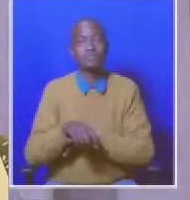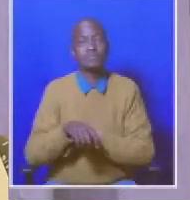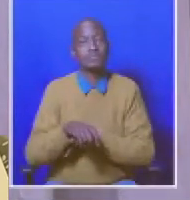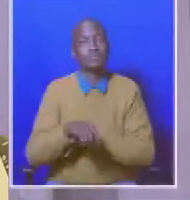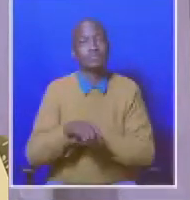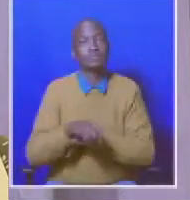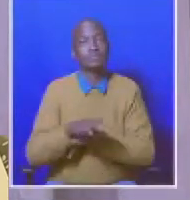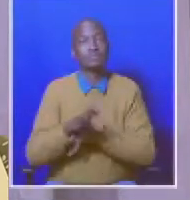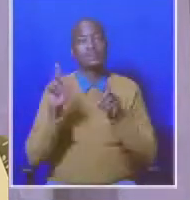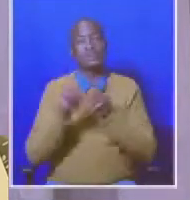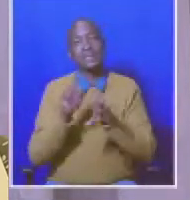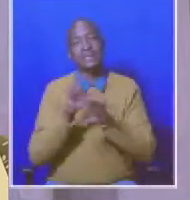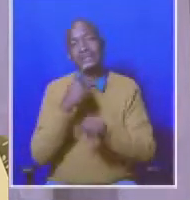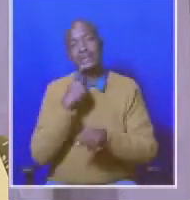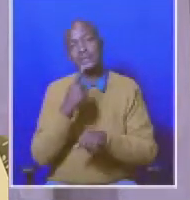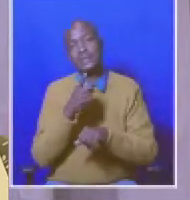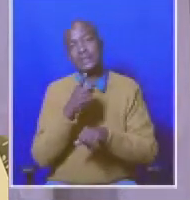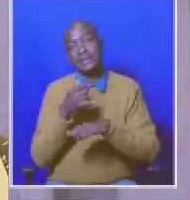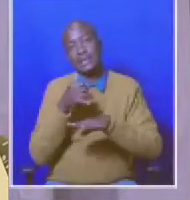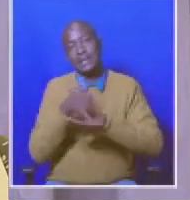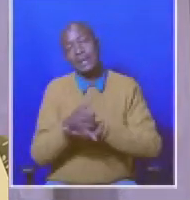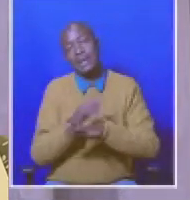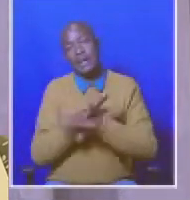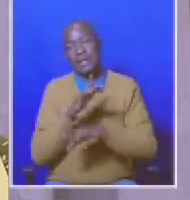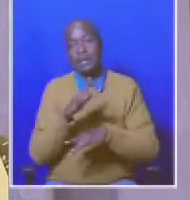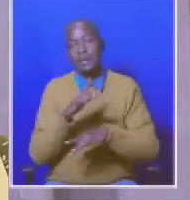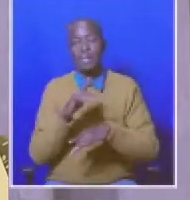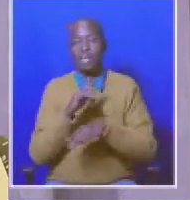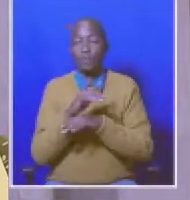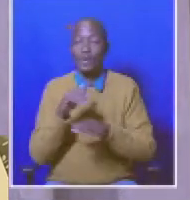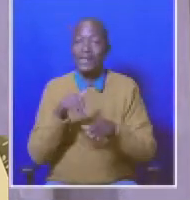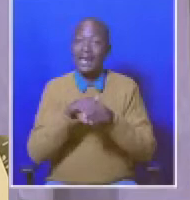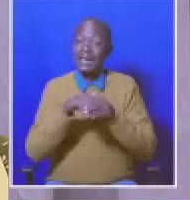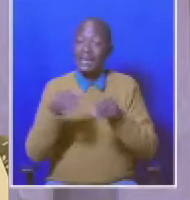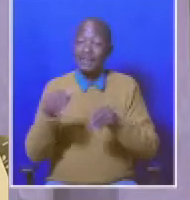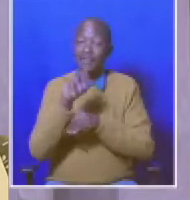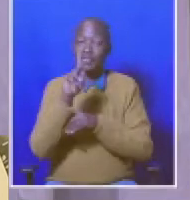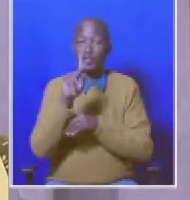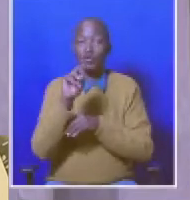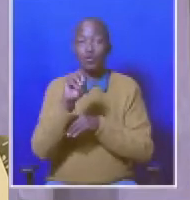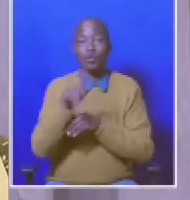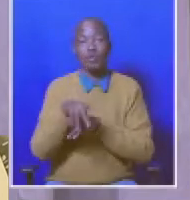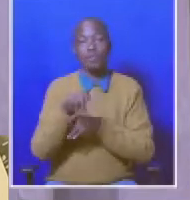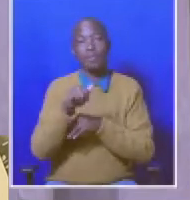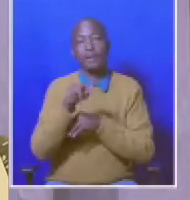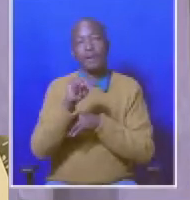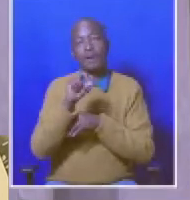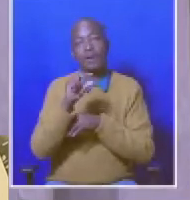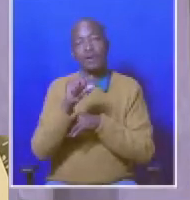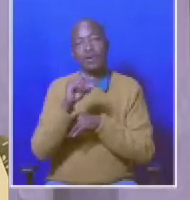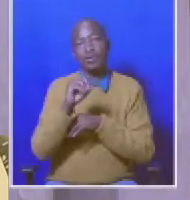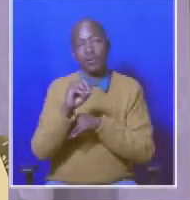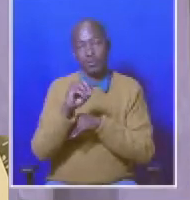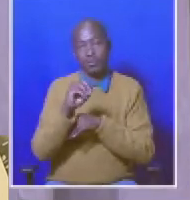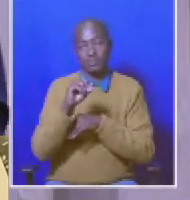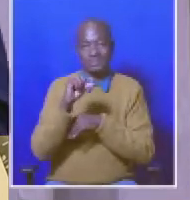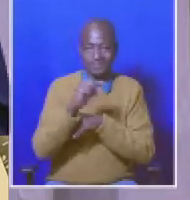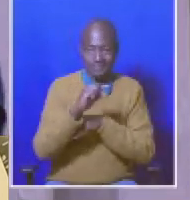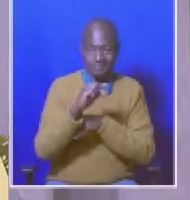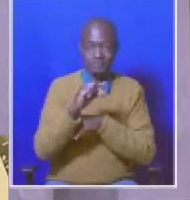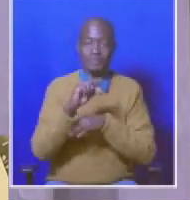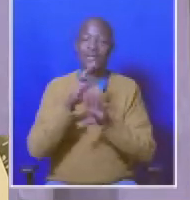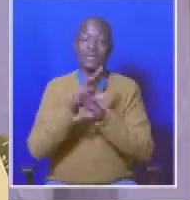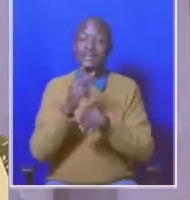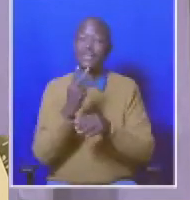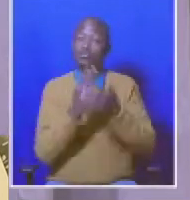As I said earlier, when I left Kopanong, we had agreed that the two deputy ministers